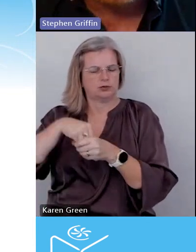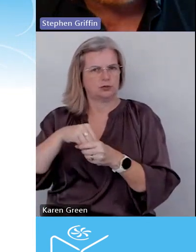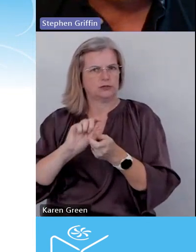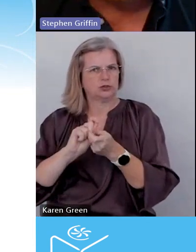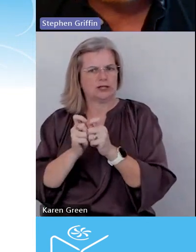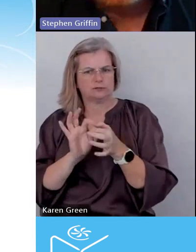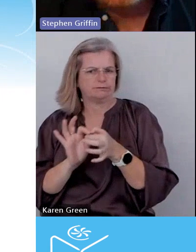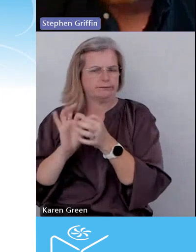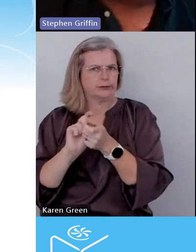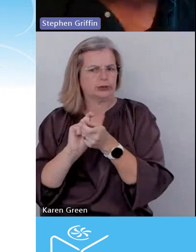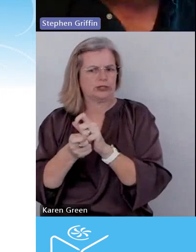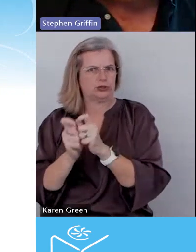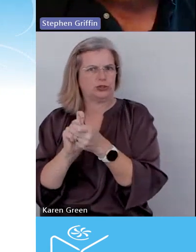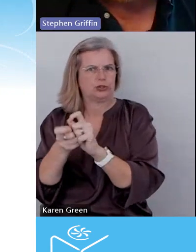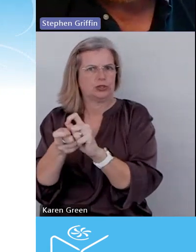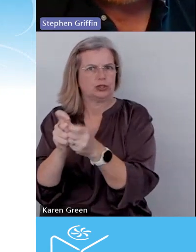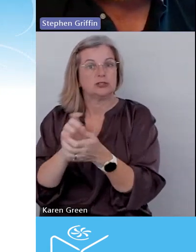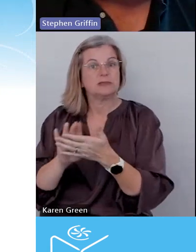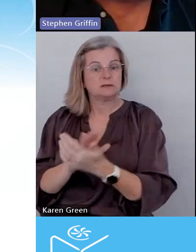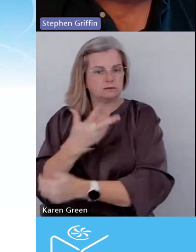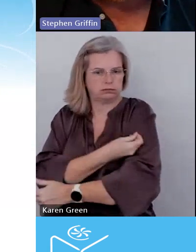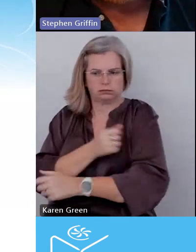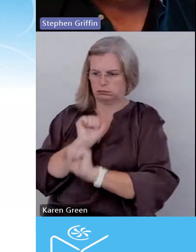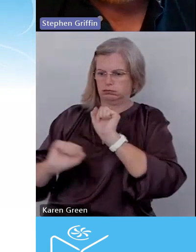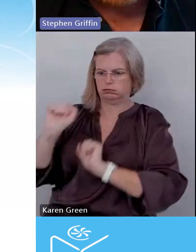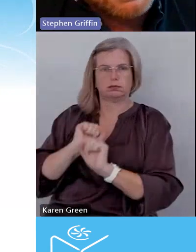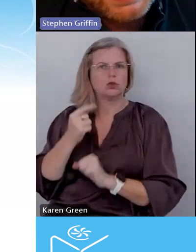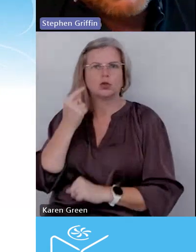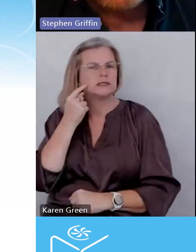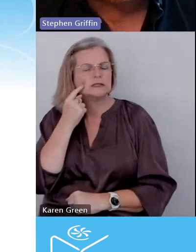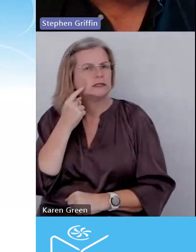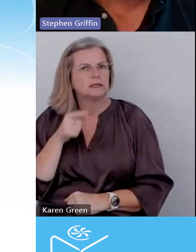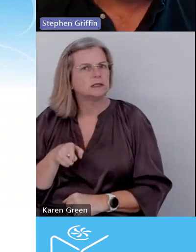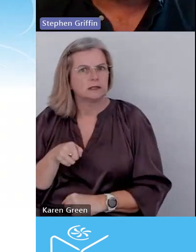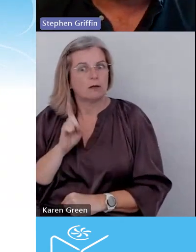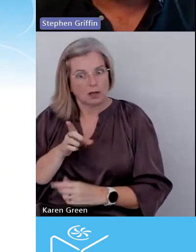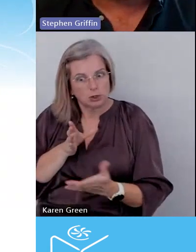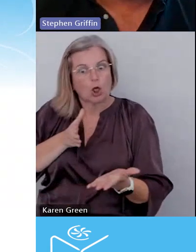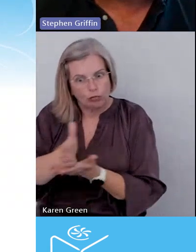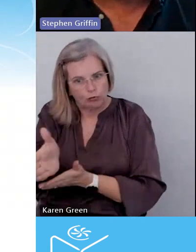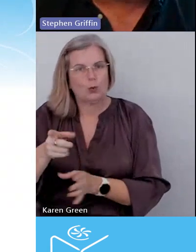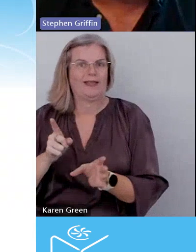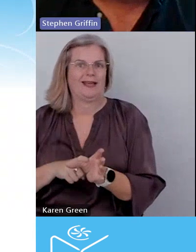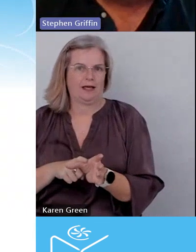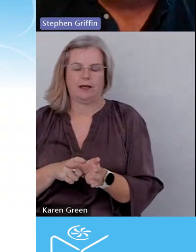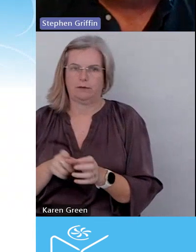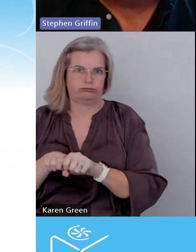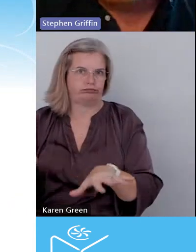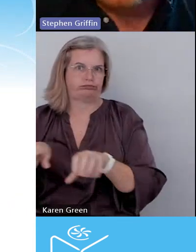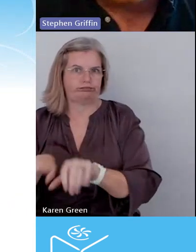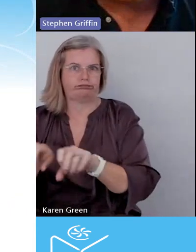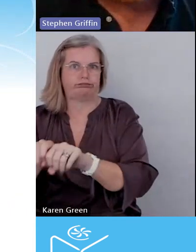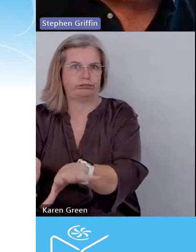into hospital. So it's something that we can't just focus on in winter. It's something that we have to focus on all year round. And this is something that's, I